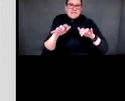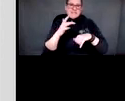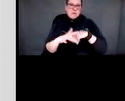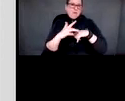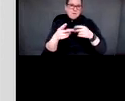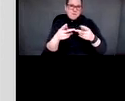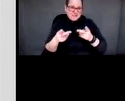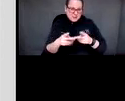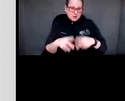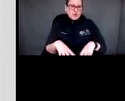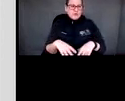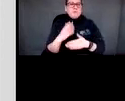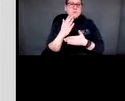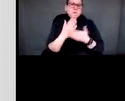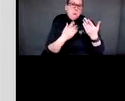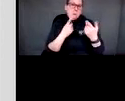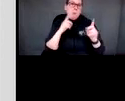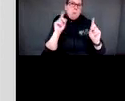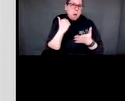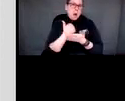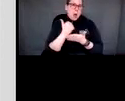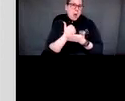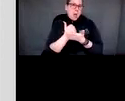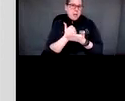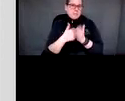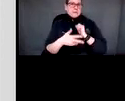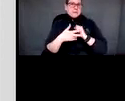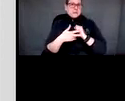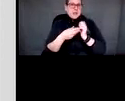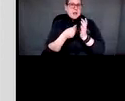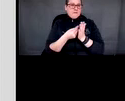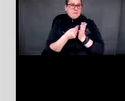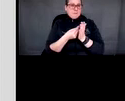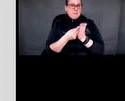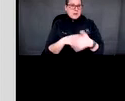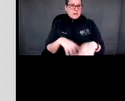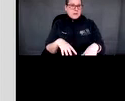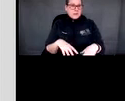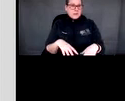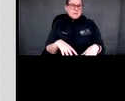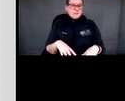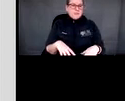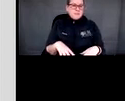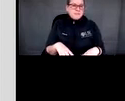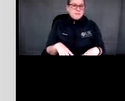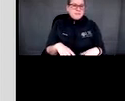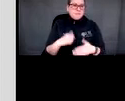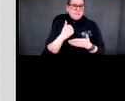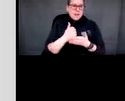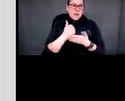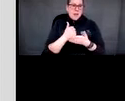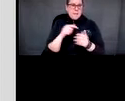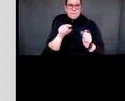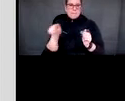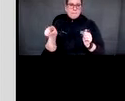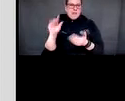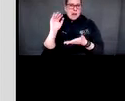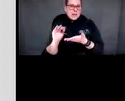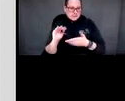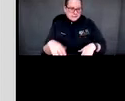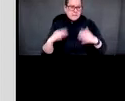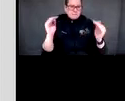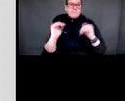some impact there that helped actually that line item not be so high during the year. On the business